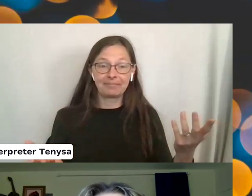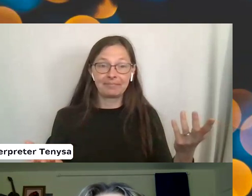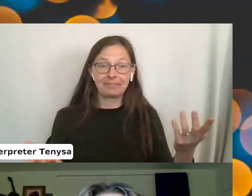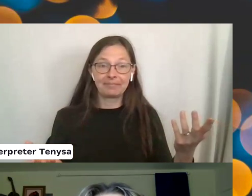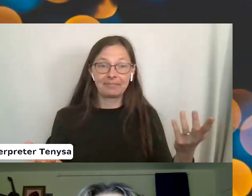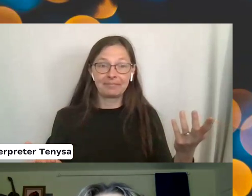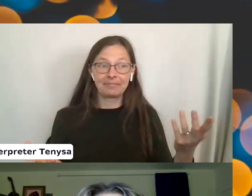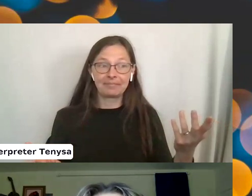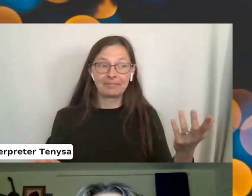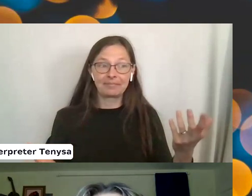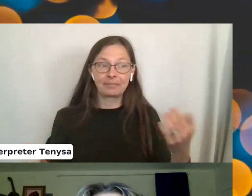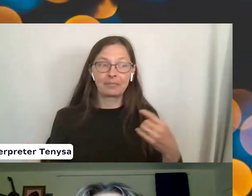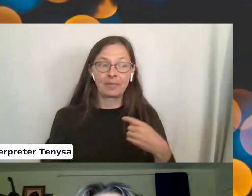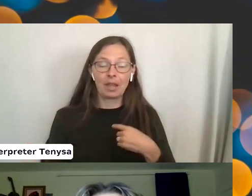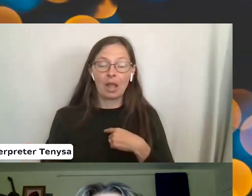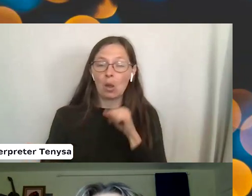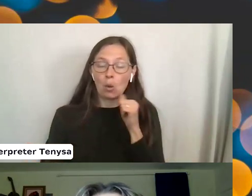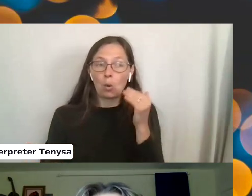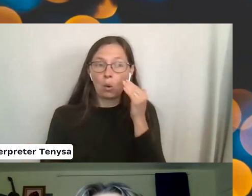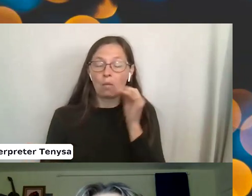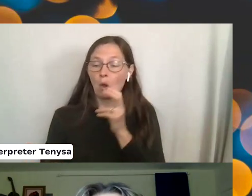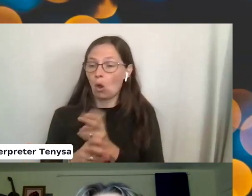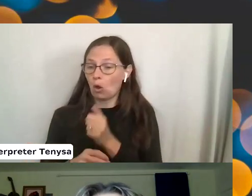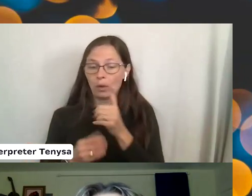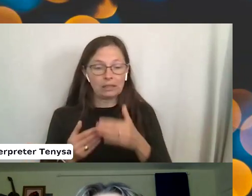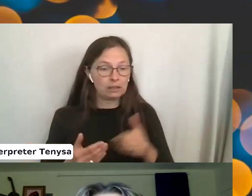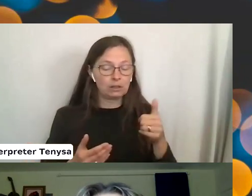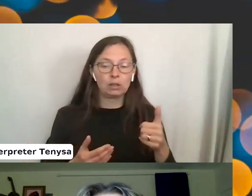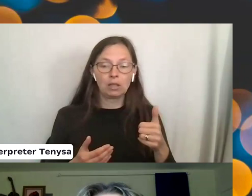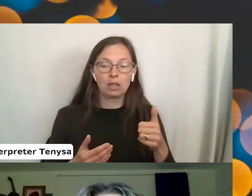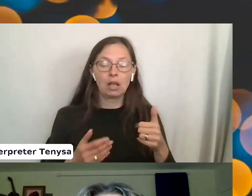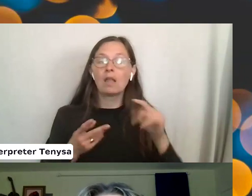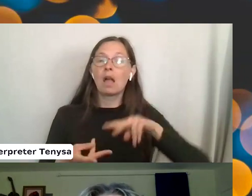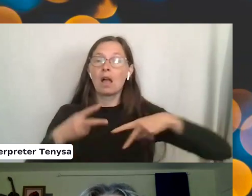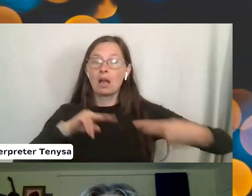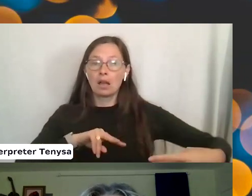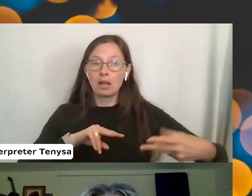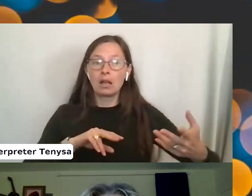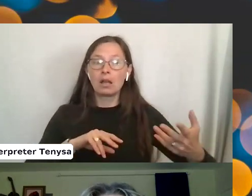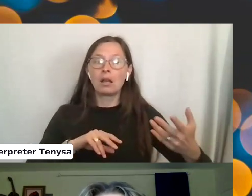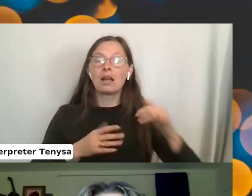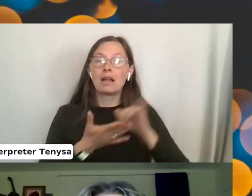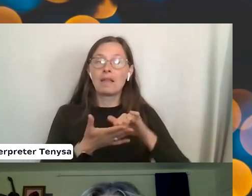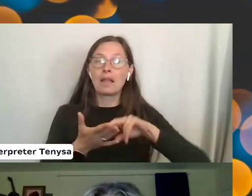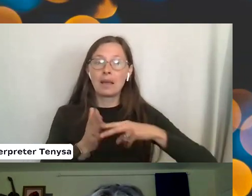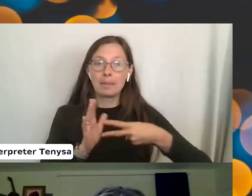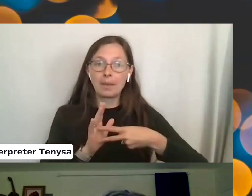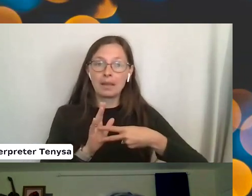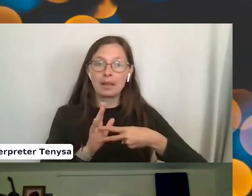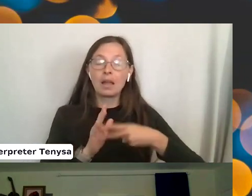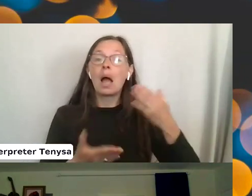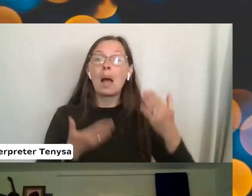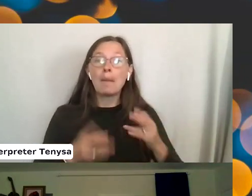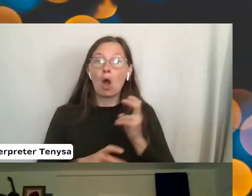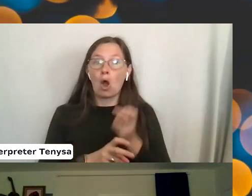So I don't know if it's harder or easier, because the flip side is that means it might have been harder